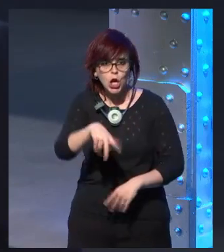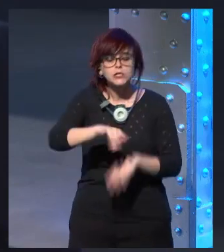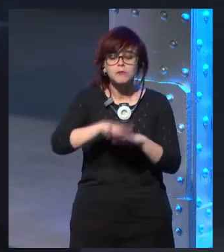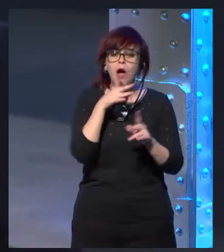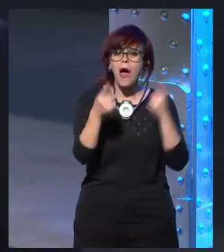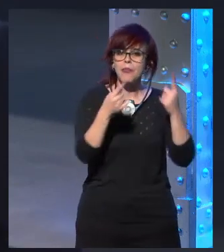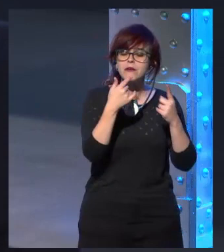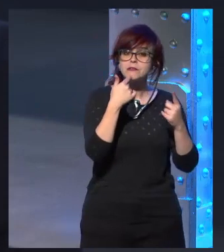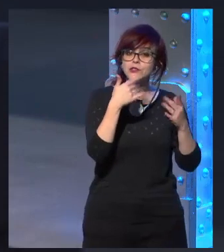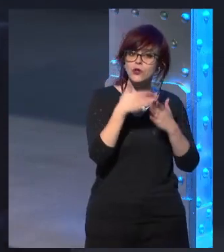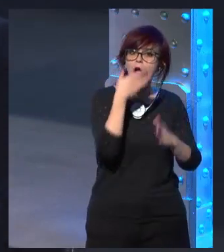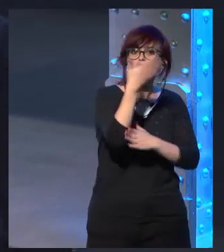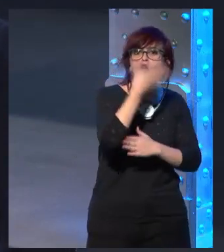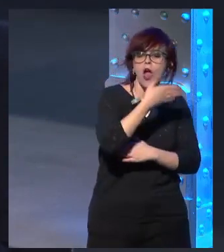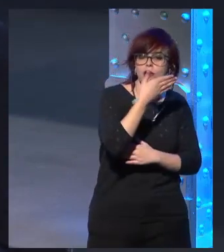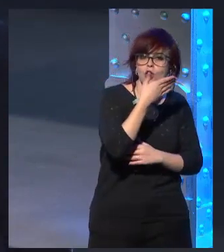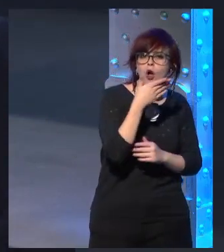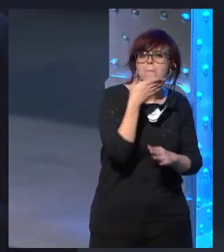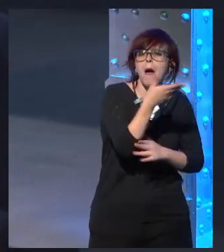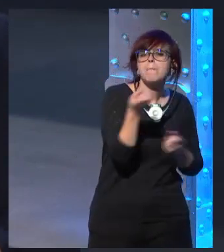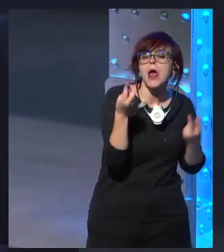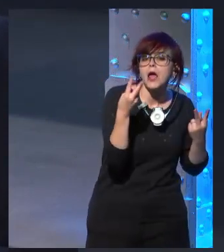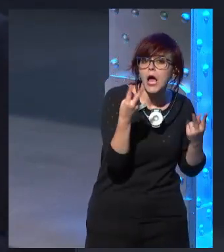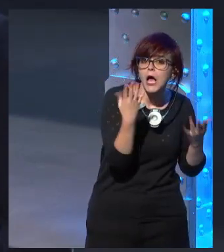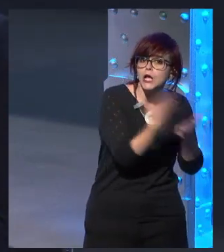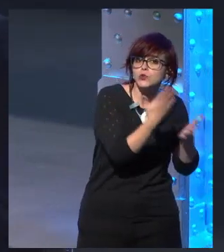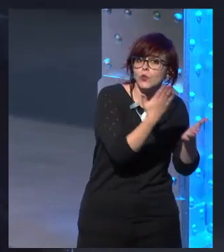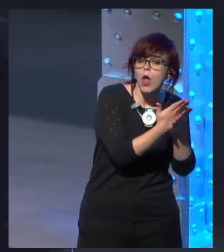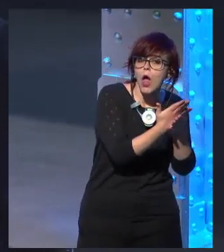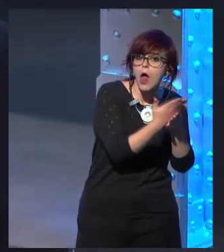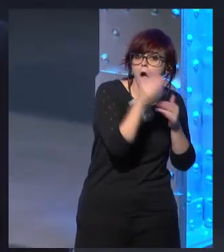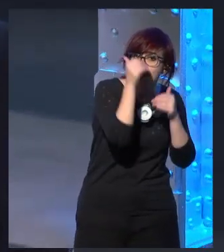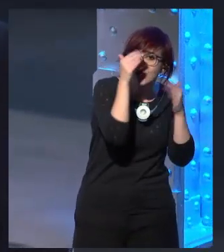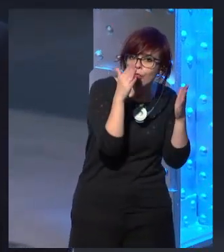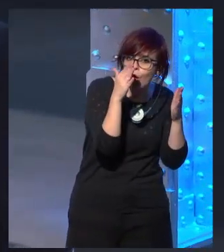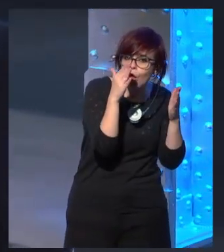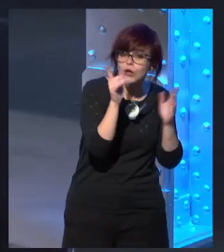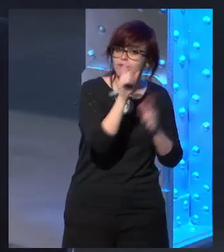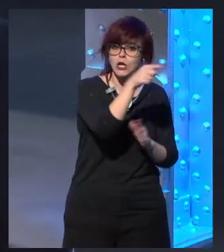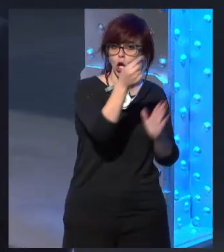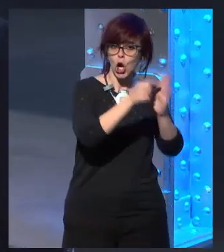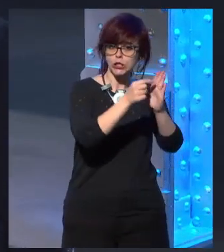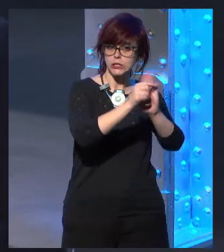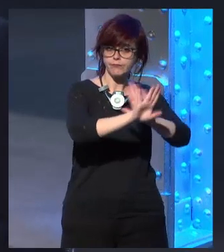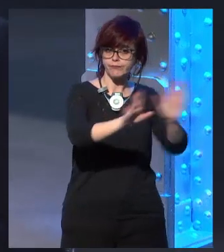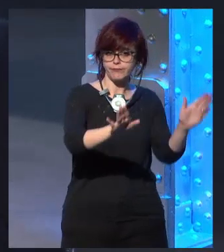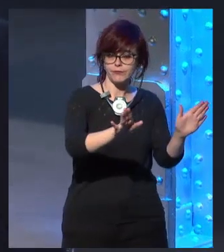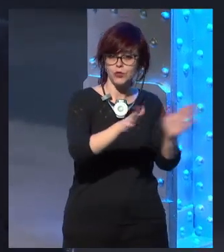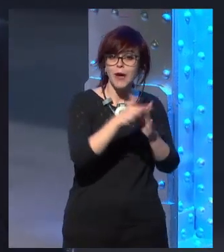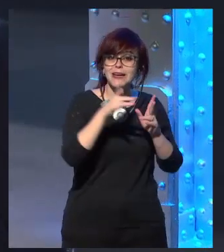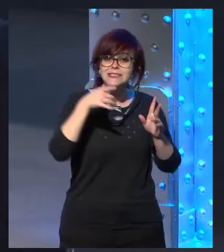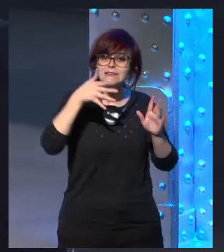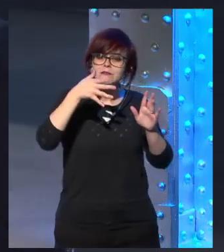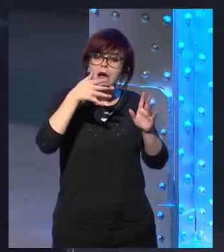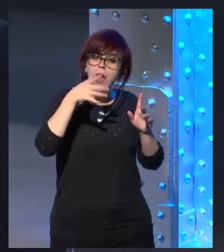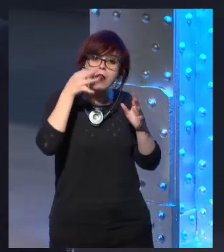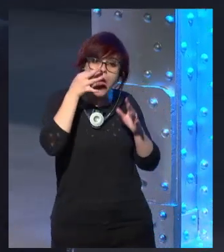The kid considers that he goes to school not only to learn, but to pay attention, to study, and to accomplish a result.